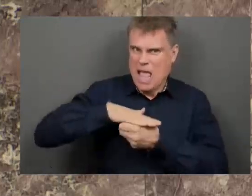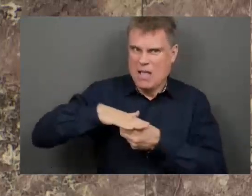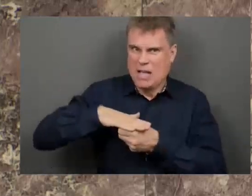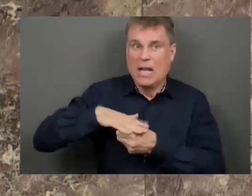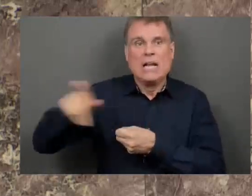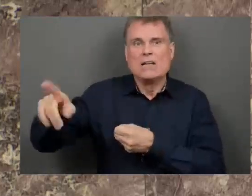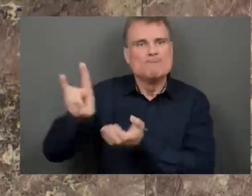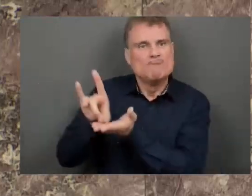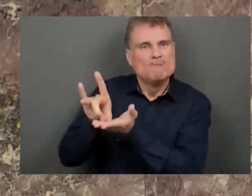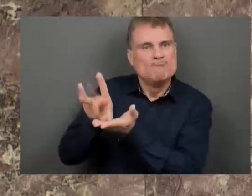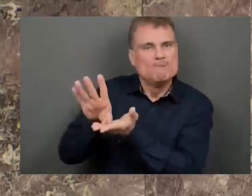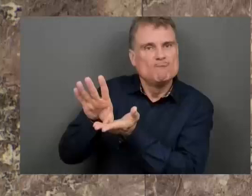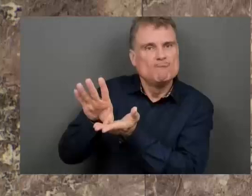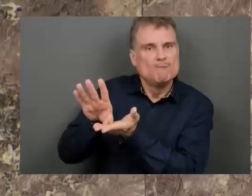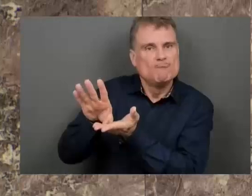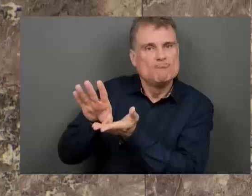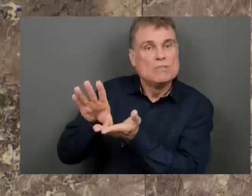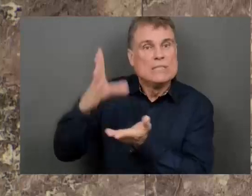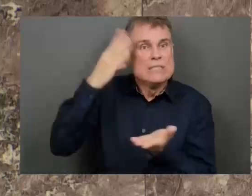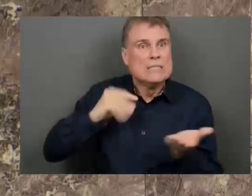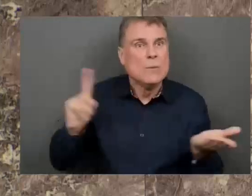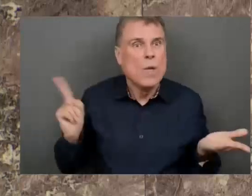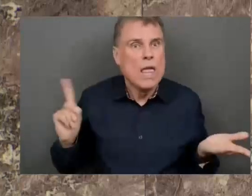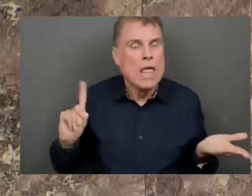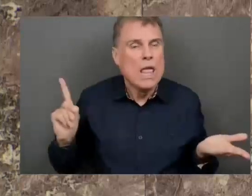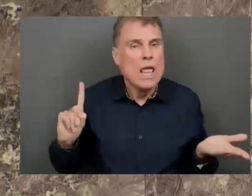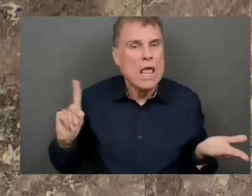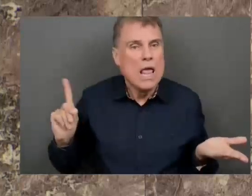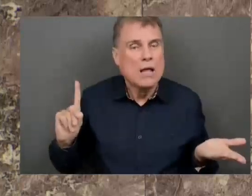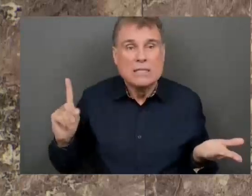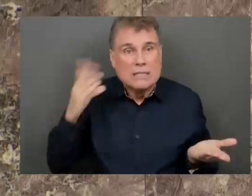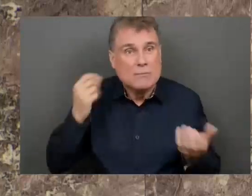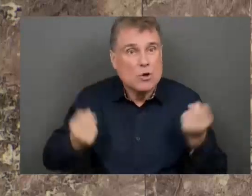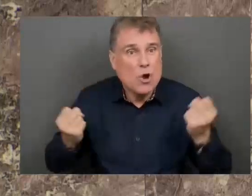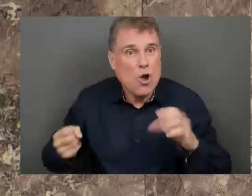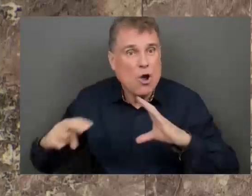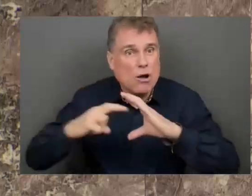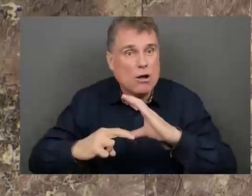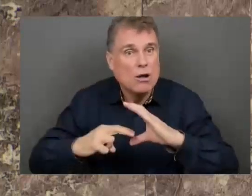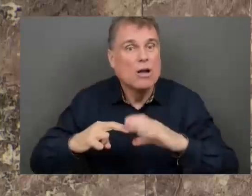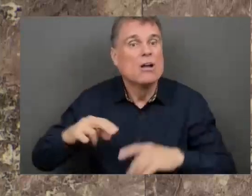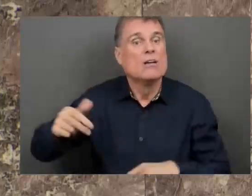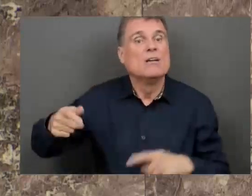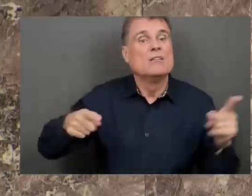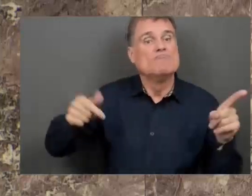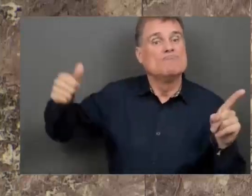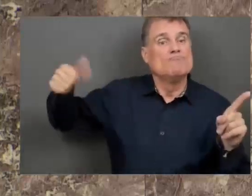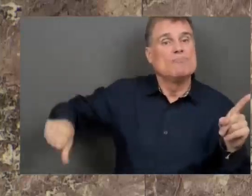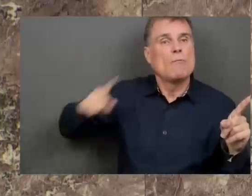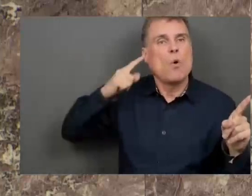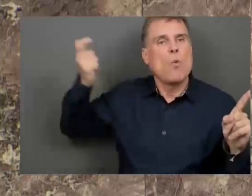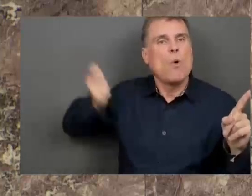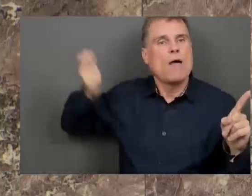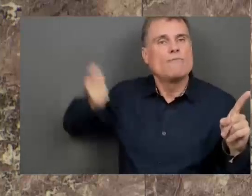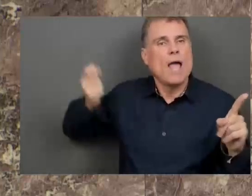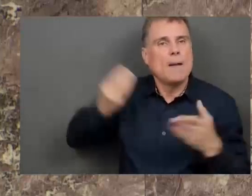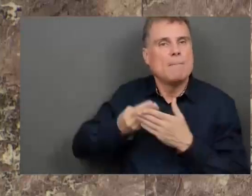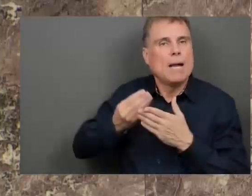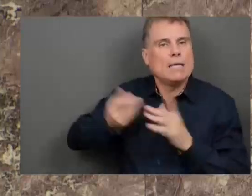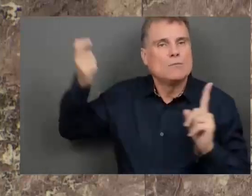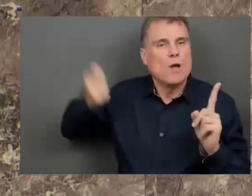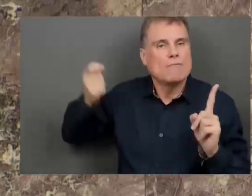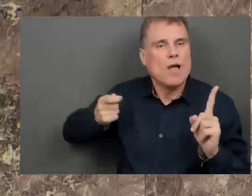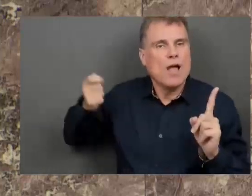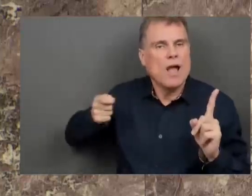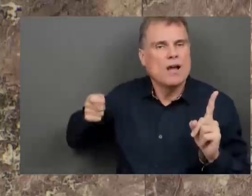car. He was denied income assistance because he owned the vehicle he was forced to sleep in. This is how BC